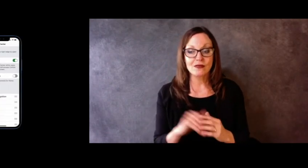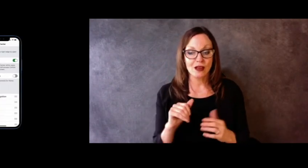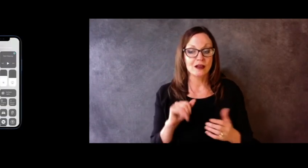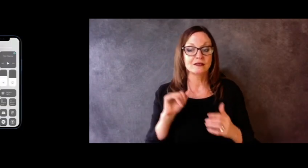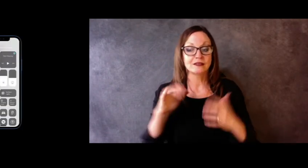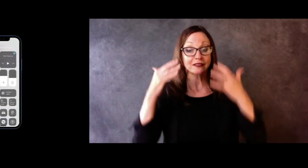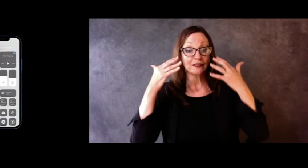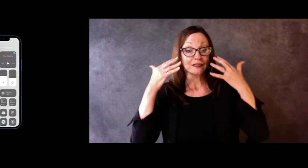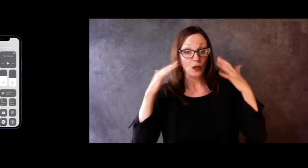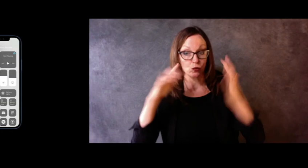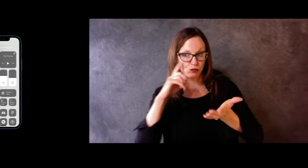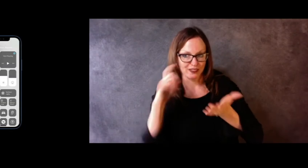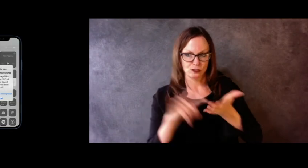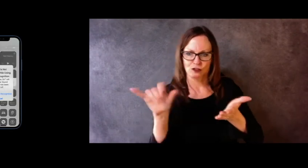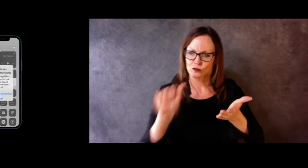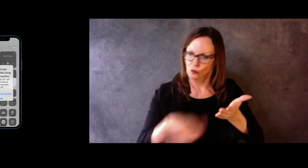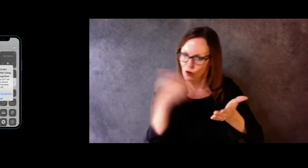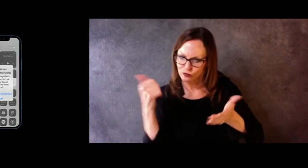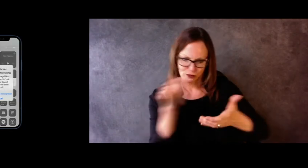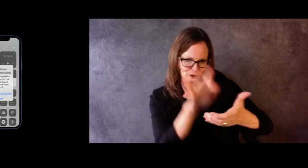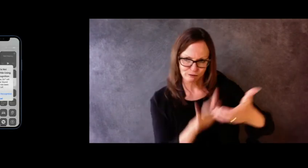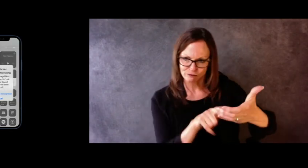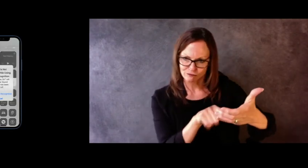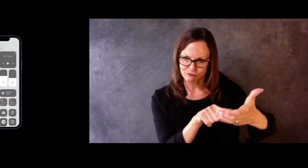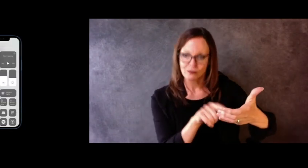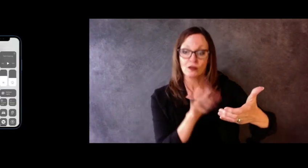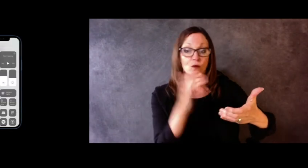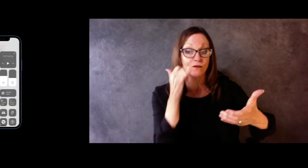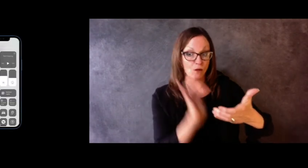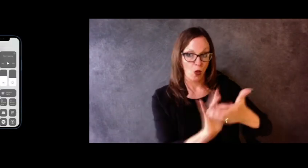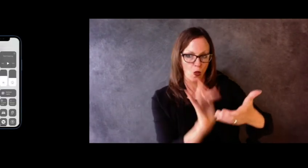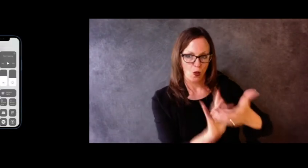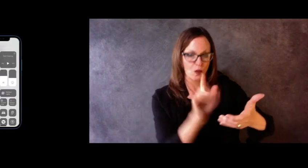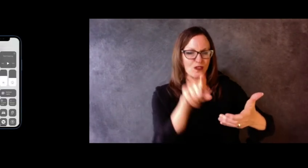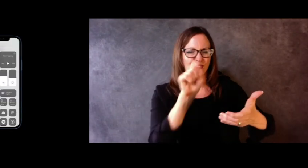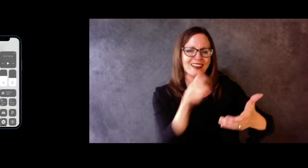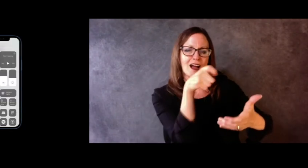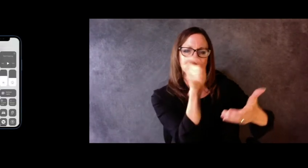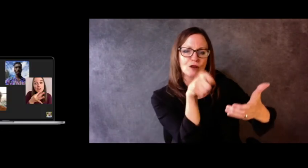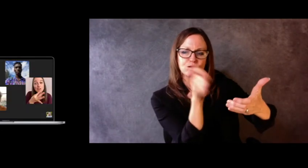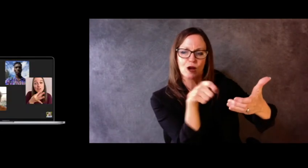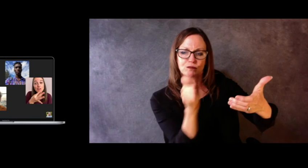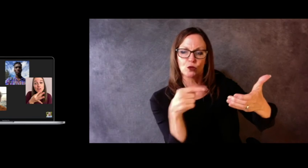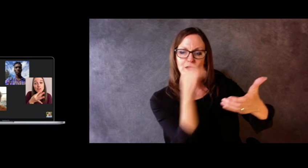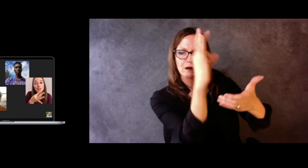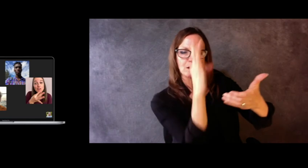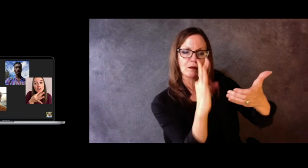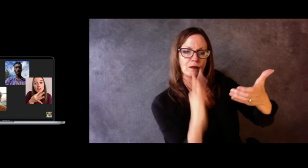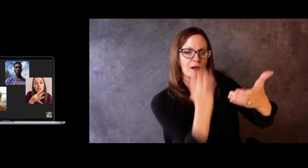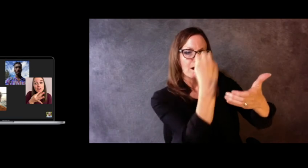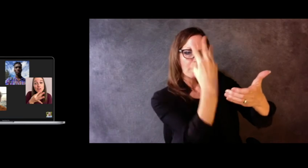you can use Control Center to easily access and toggle sound recognition on and off as you may require it. And